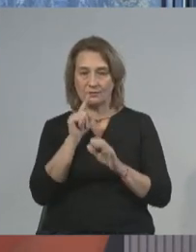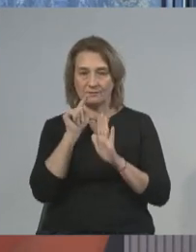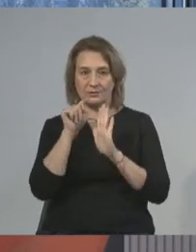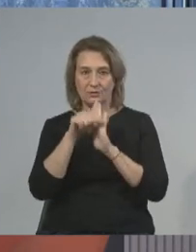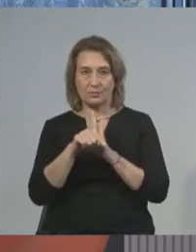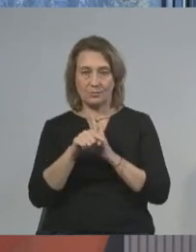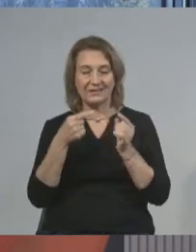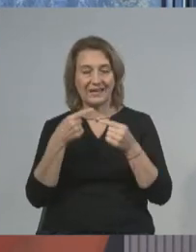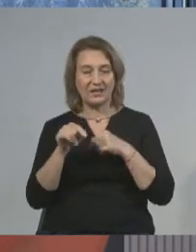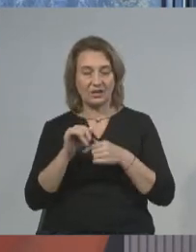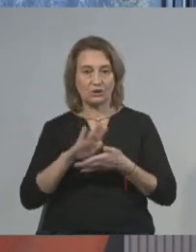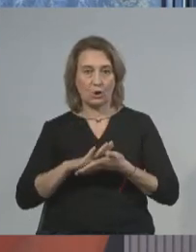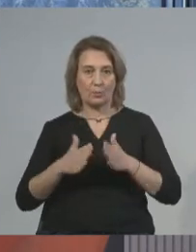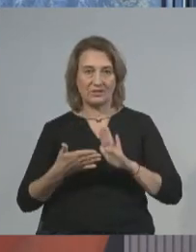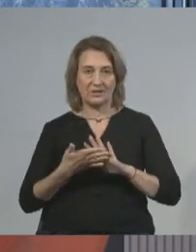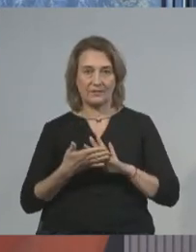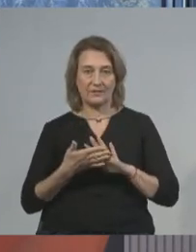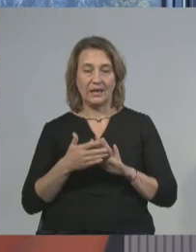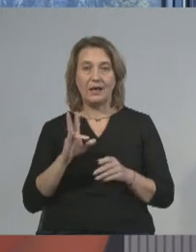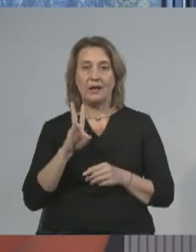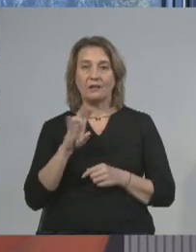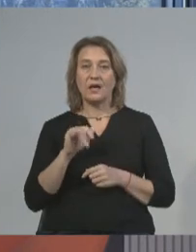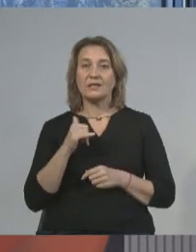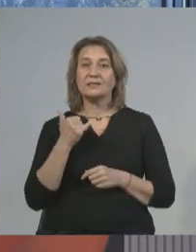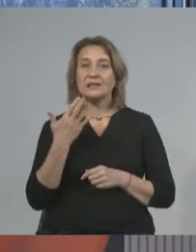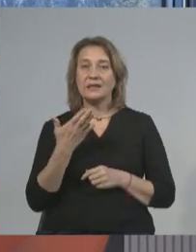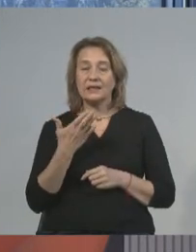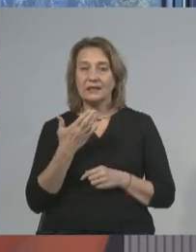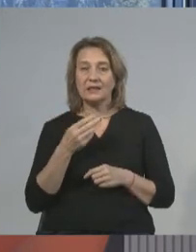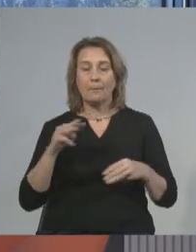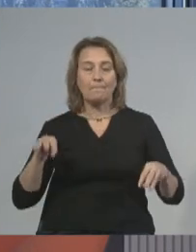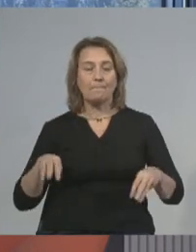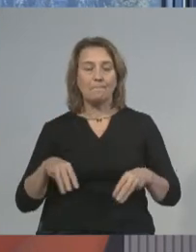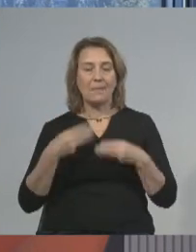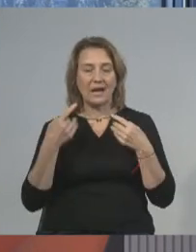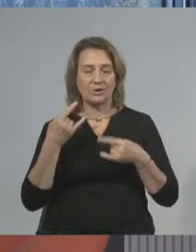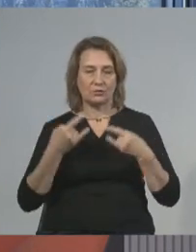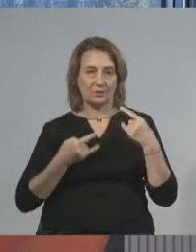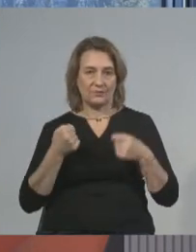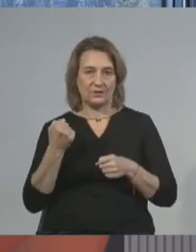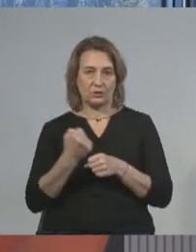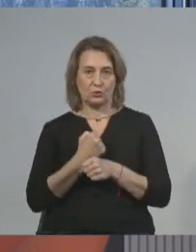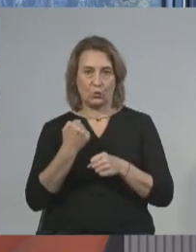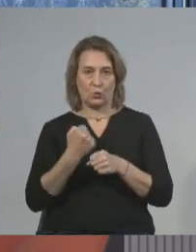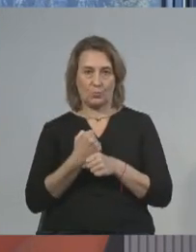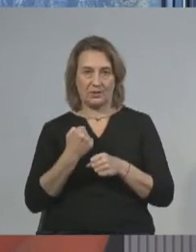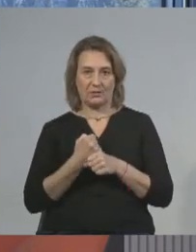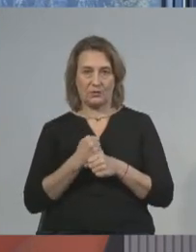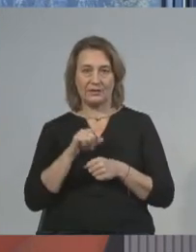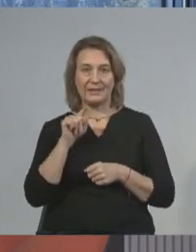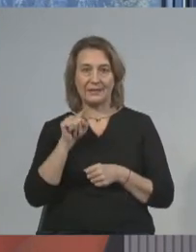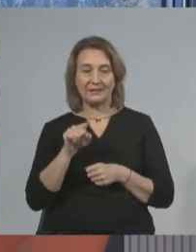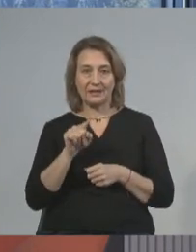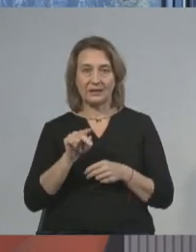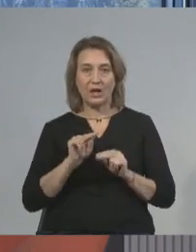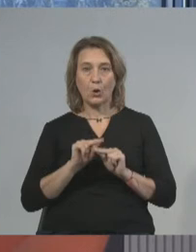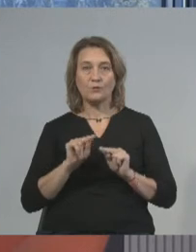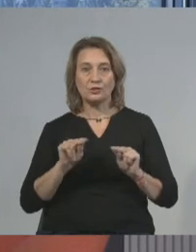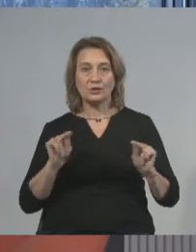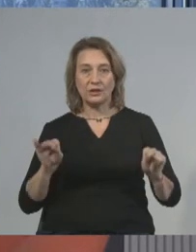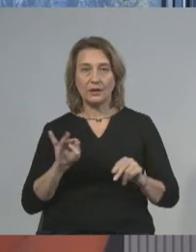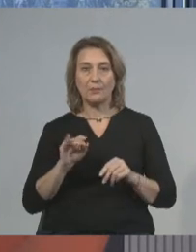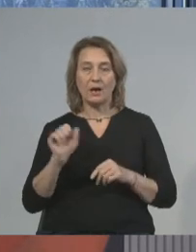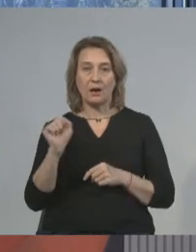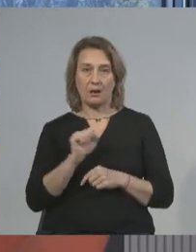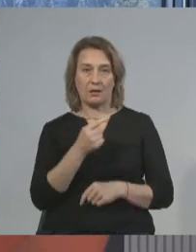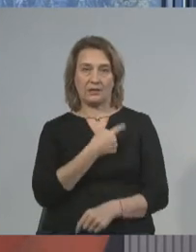they couldn't reach before for example we have a lot of media literacy pro we haven't had a lot